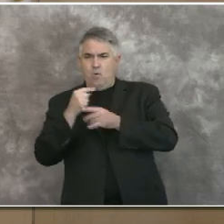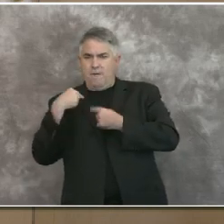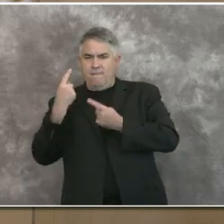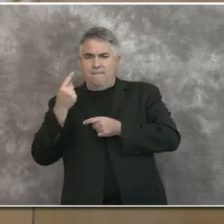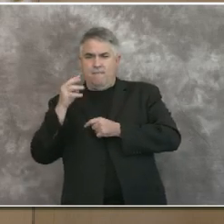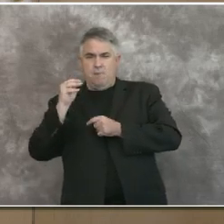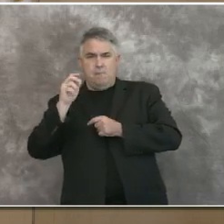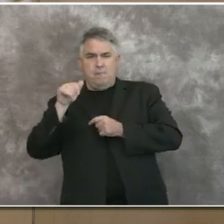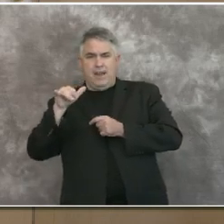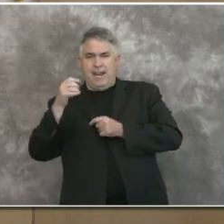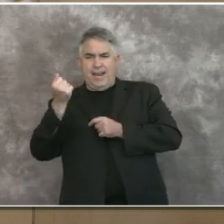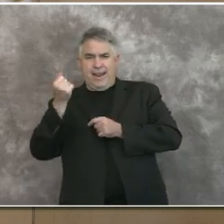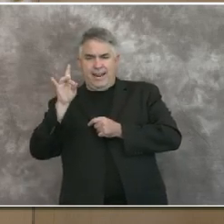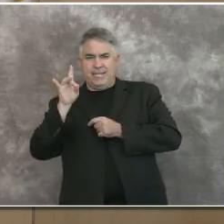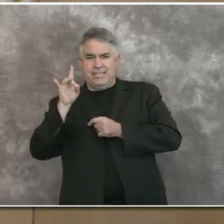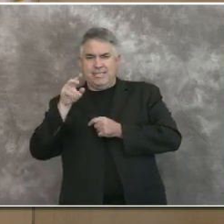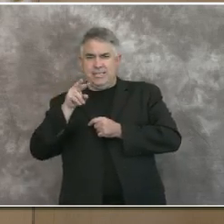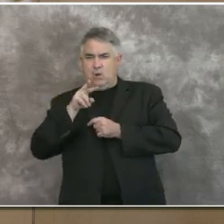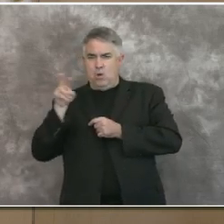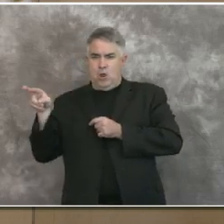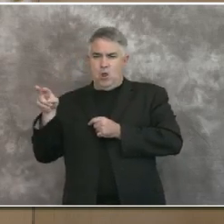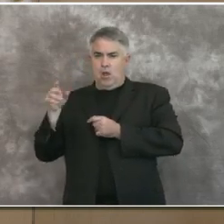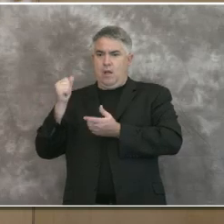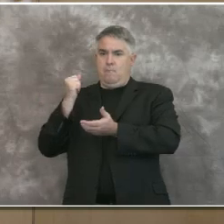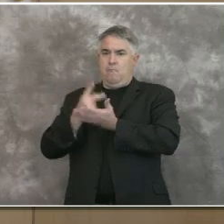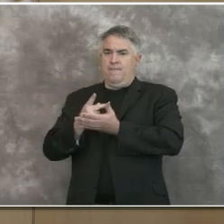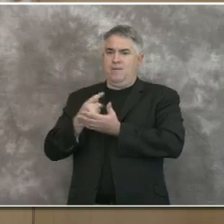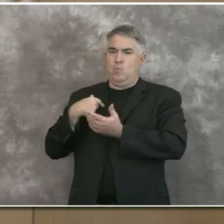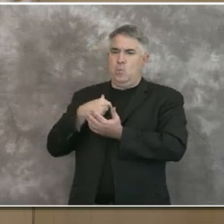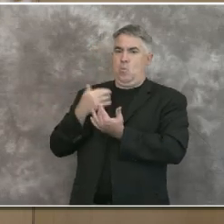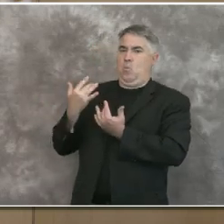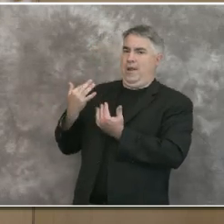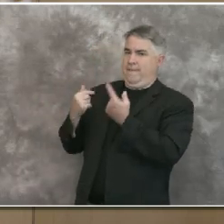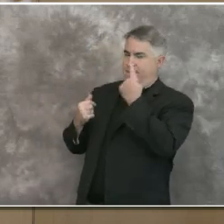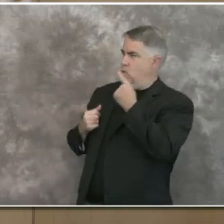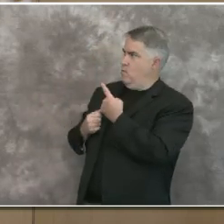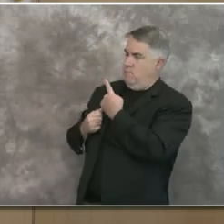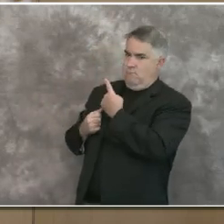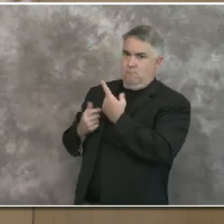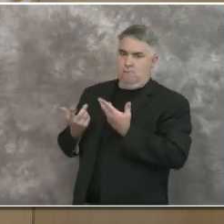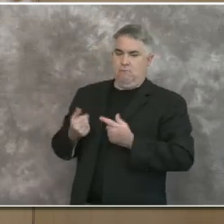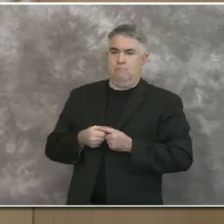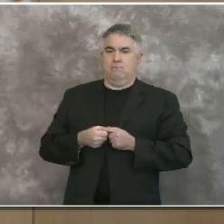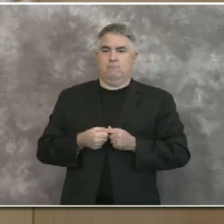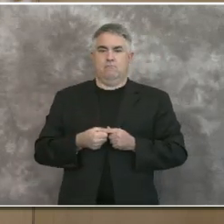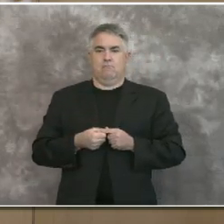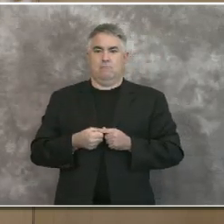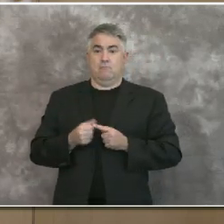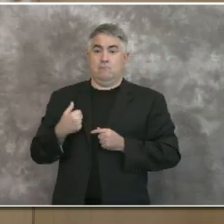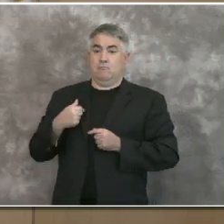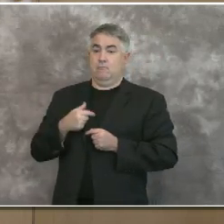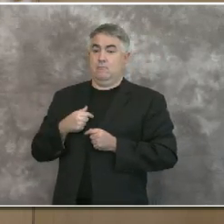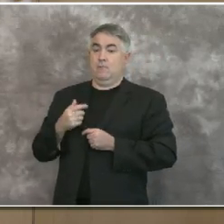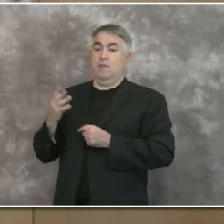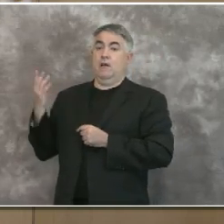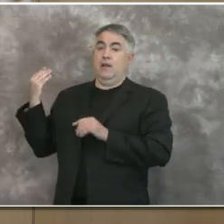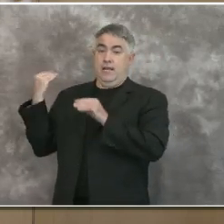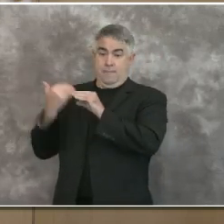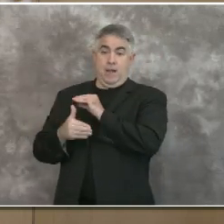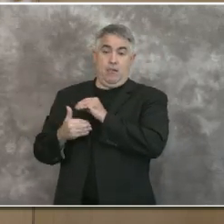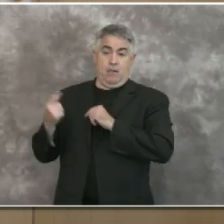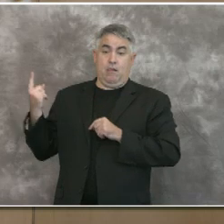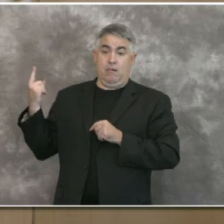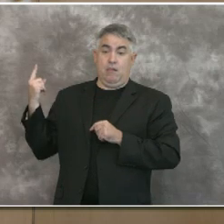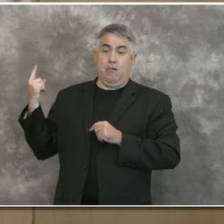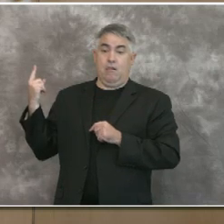So again, we are waiting to get a response. We did get a receipt or an email notifying us